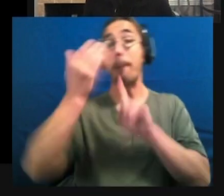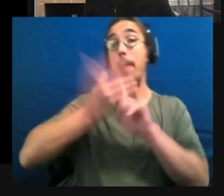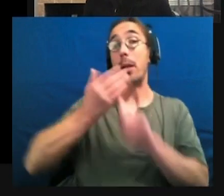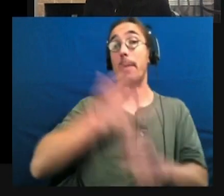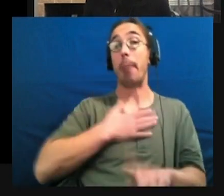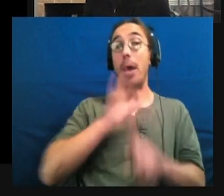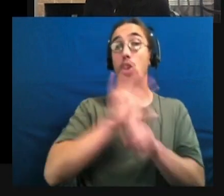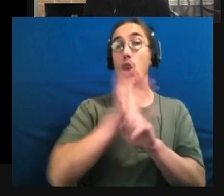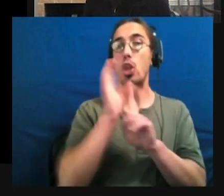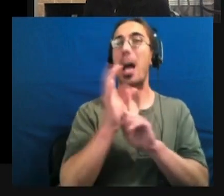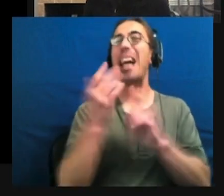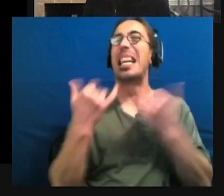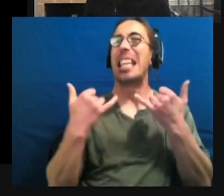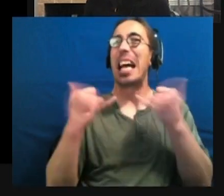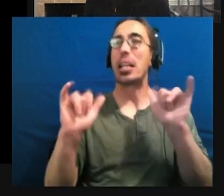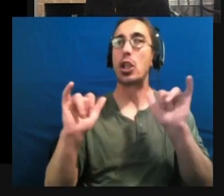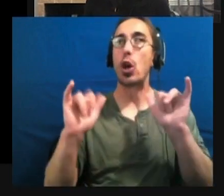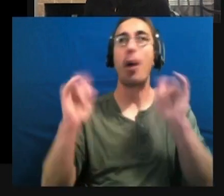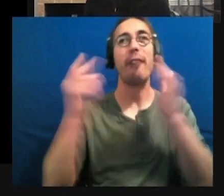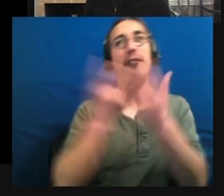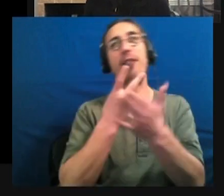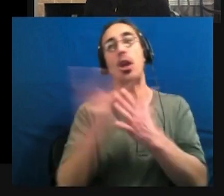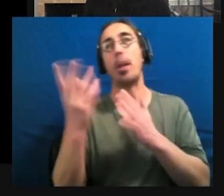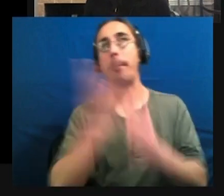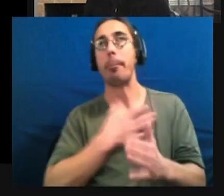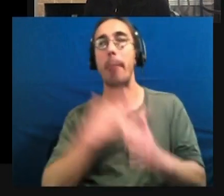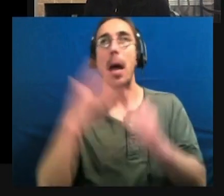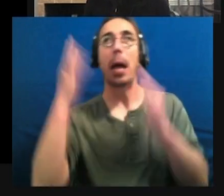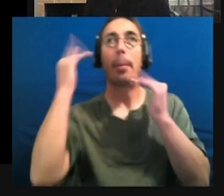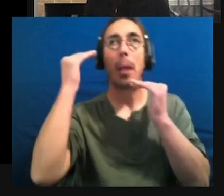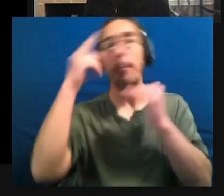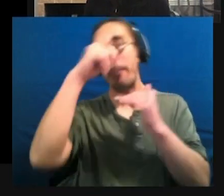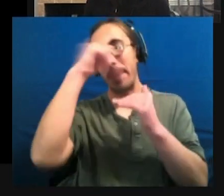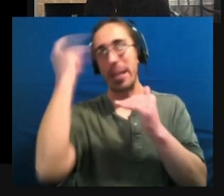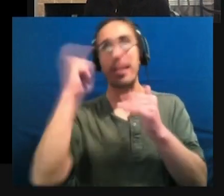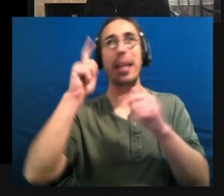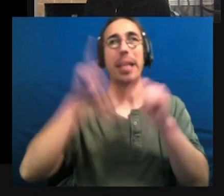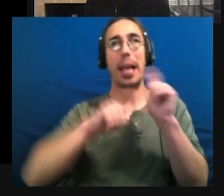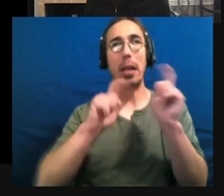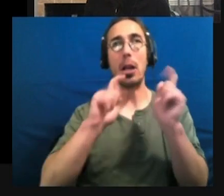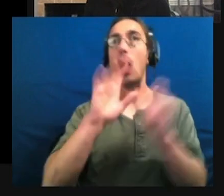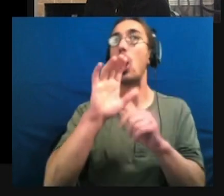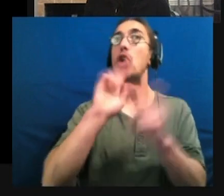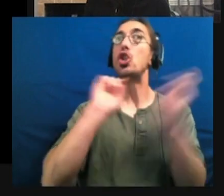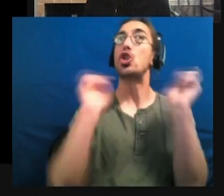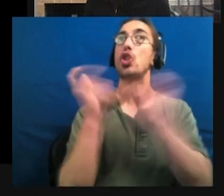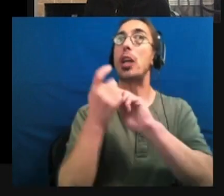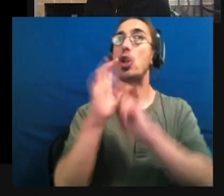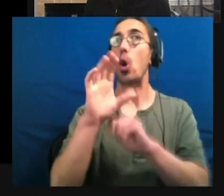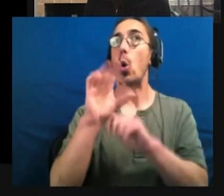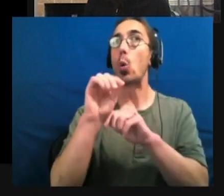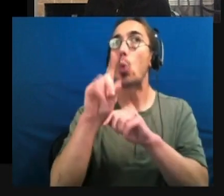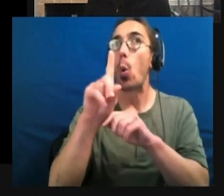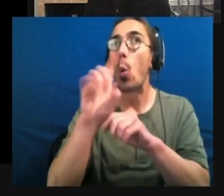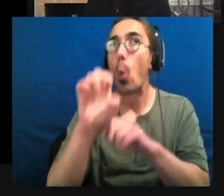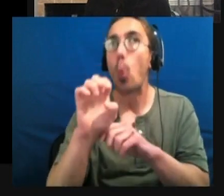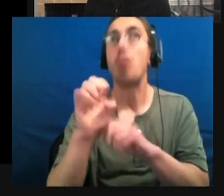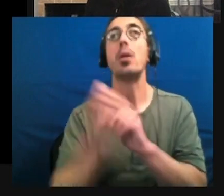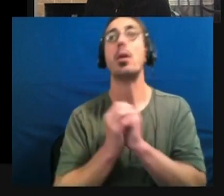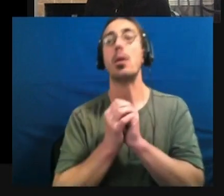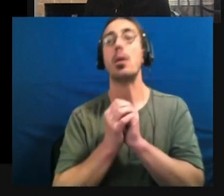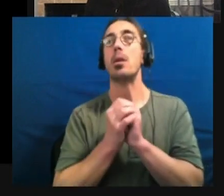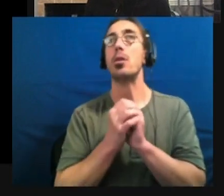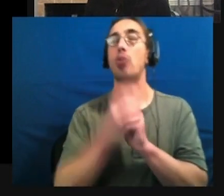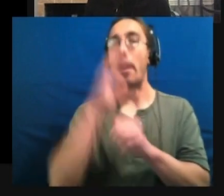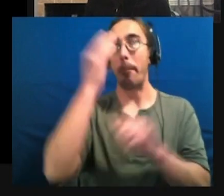in expectations, mainly because I struggle to code switch. Because for many of us, masking is a direct trauma response. It's